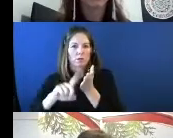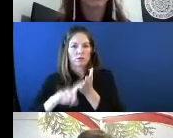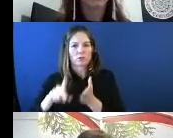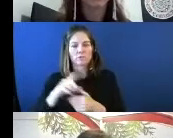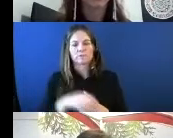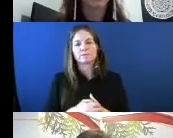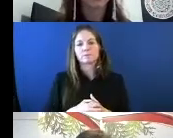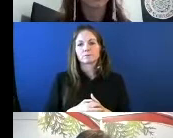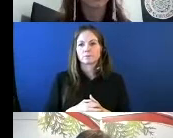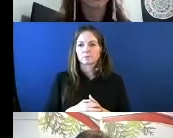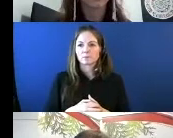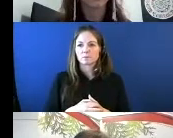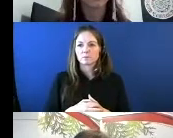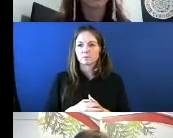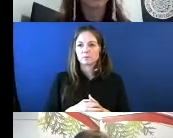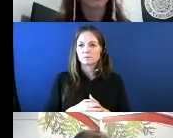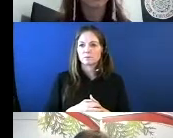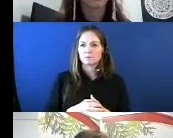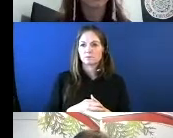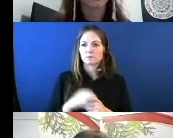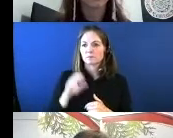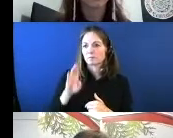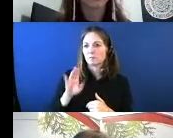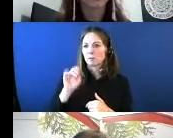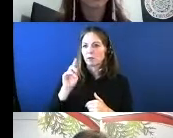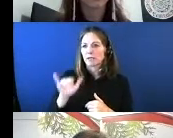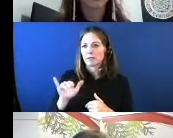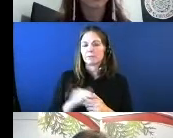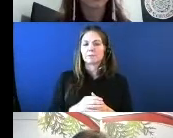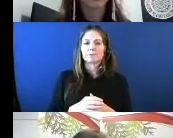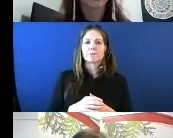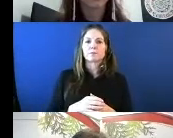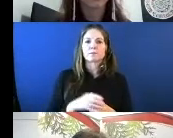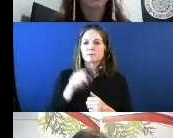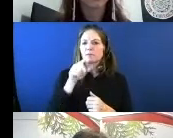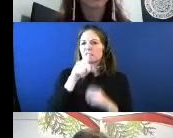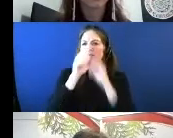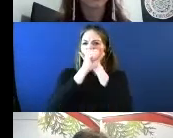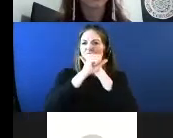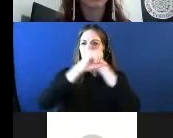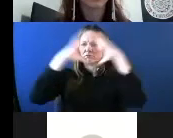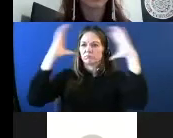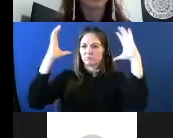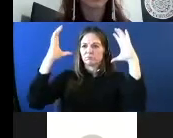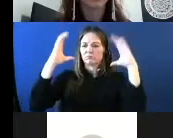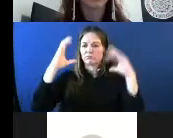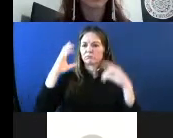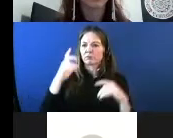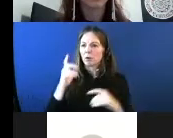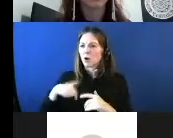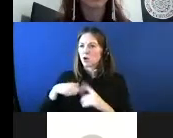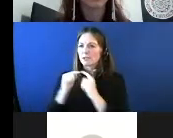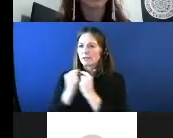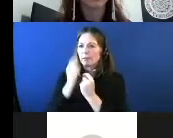So this is just a little overview of sort of where we're thinking that our team will be going in the